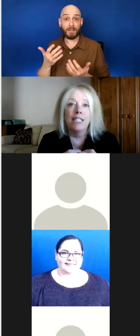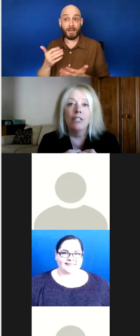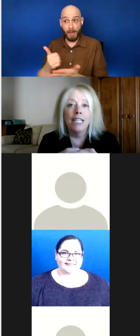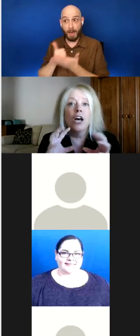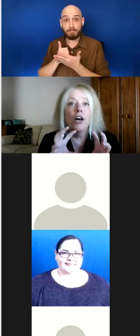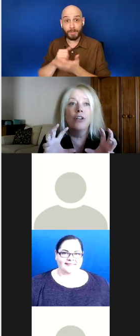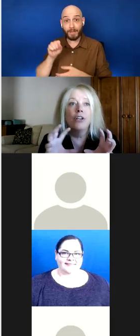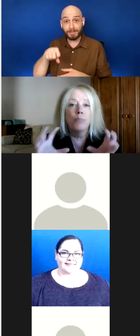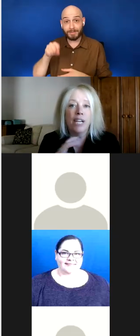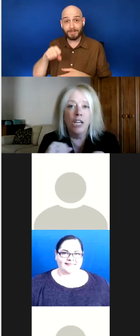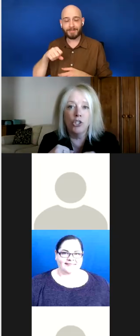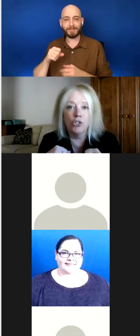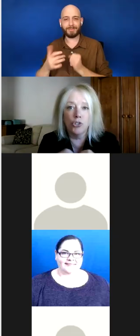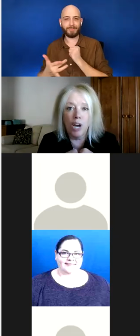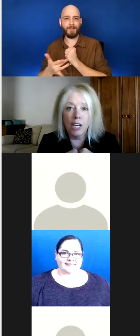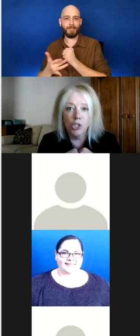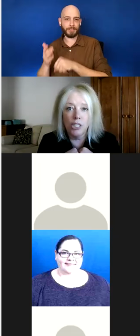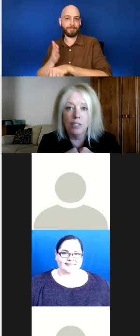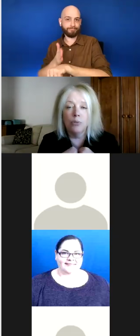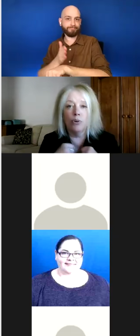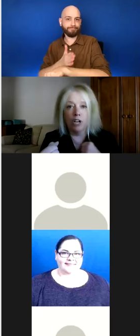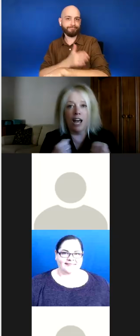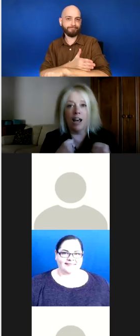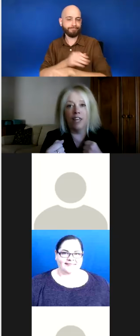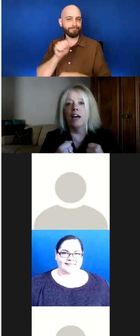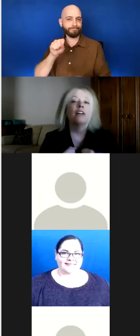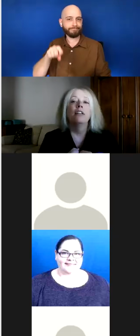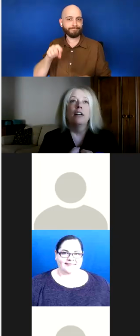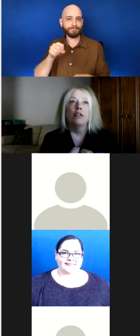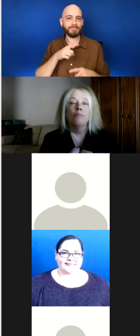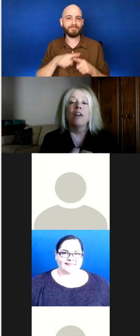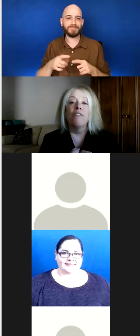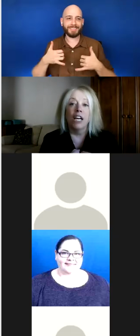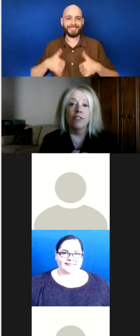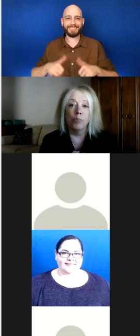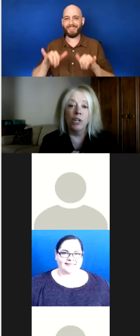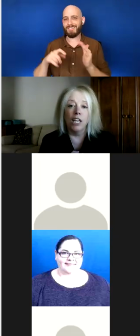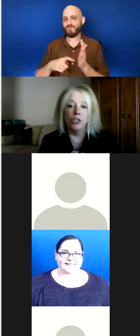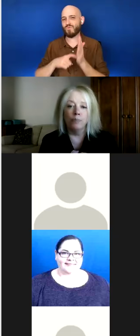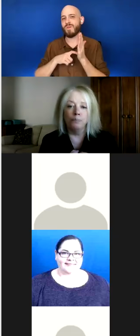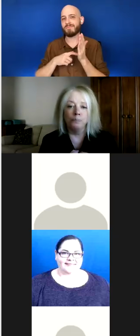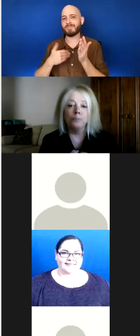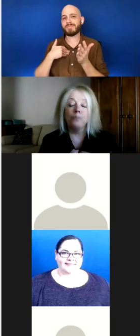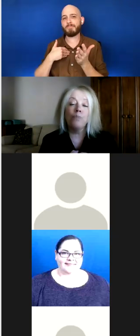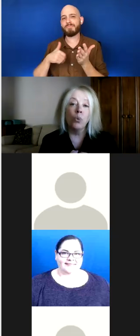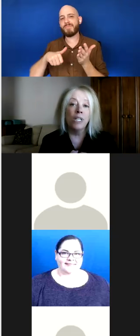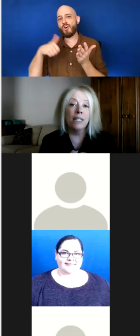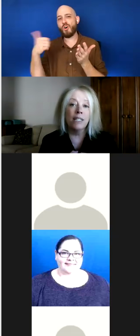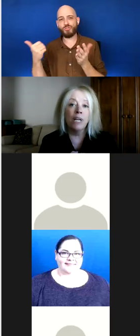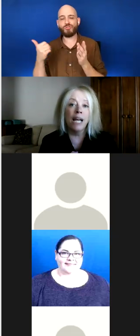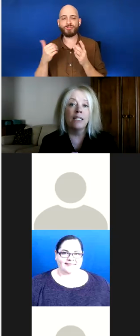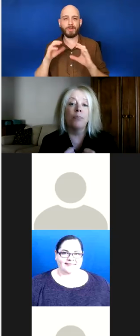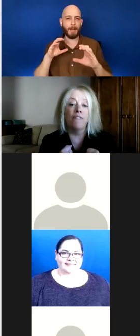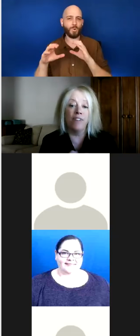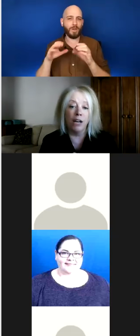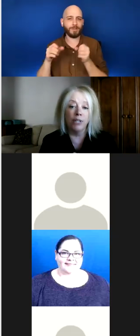we still need other communication strategies in order to have that effective communication. Once